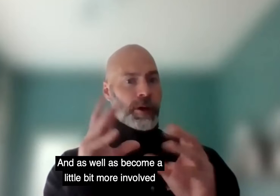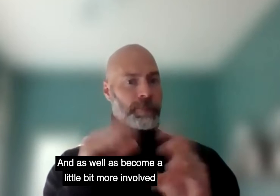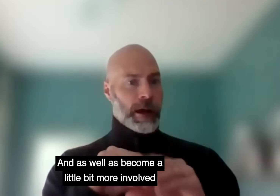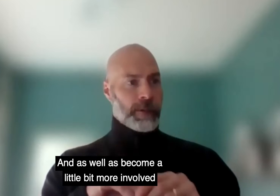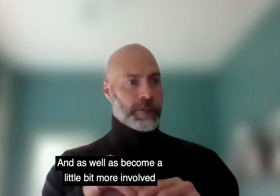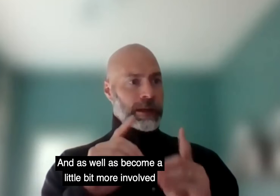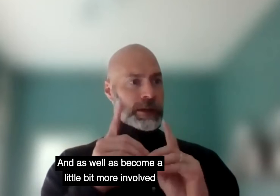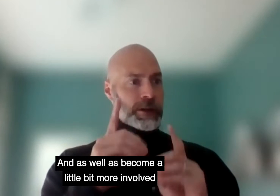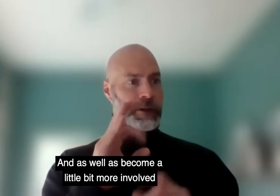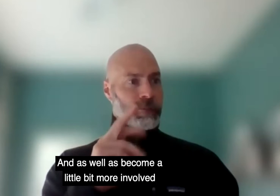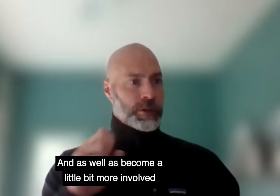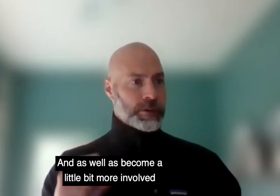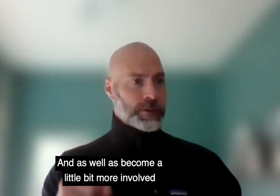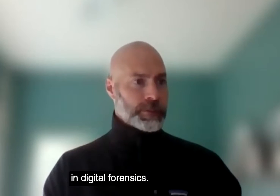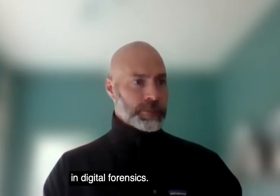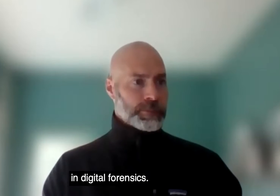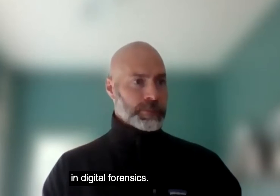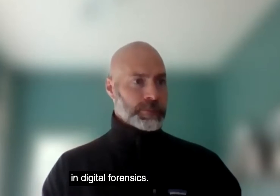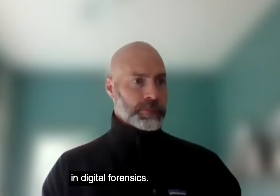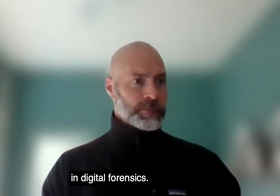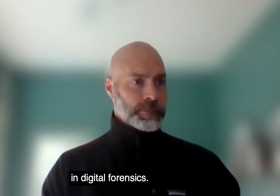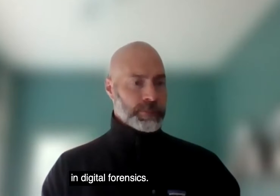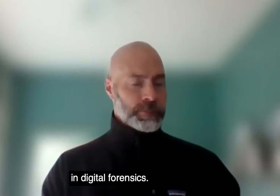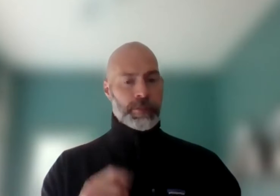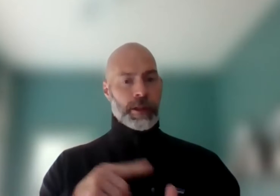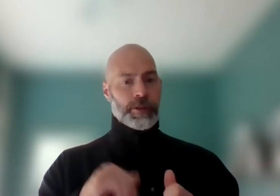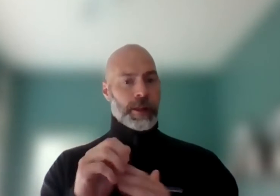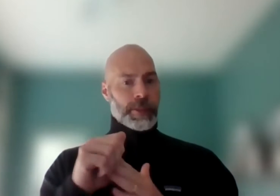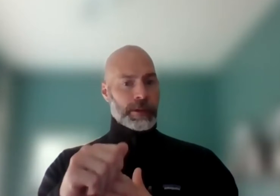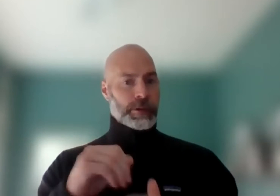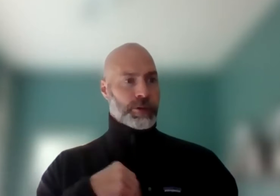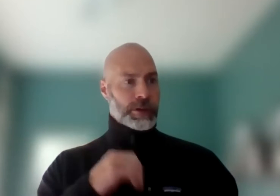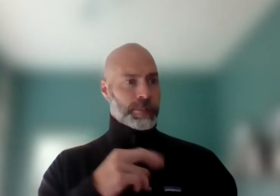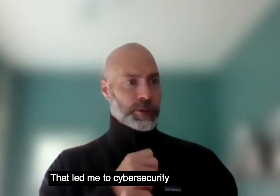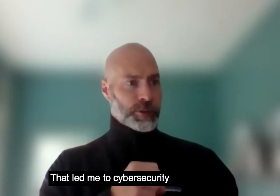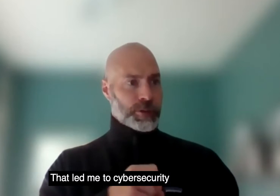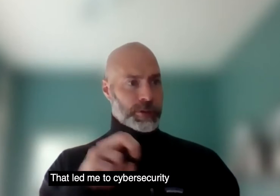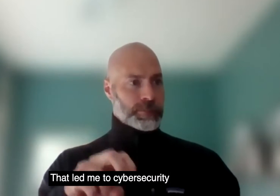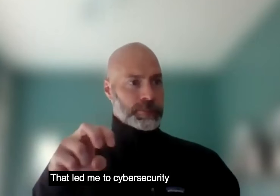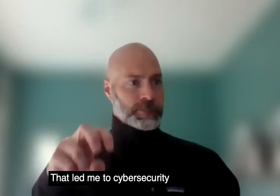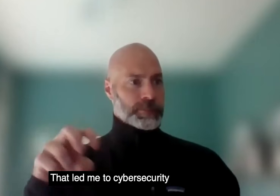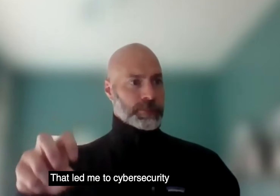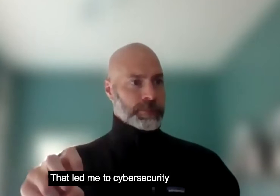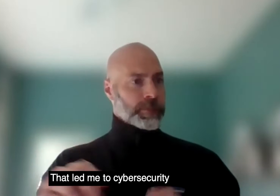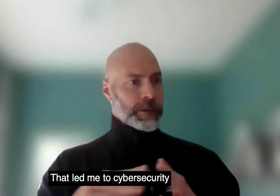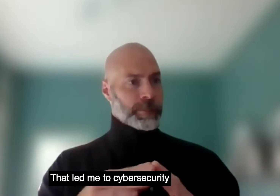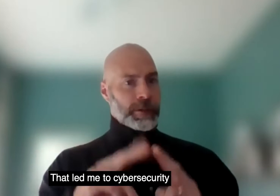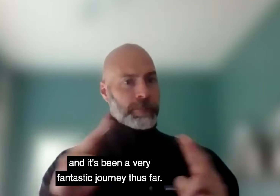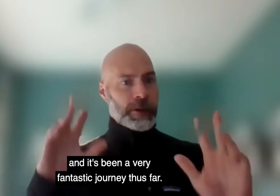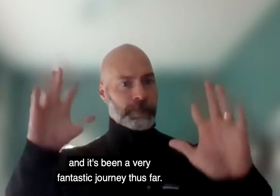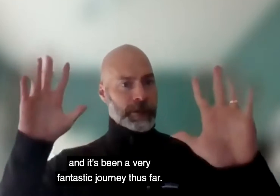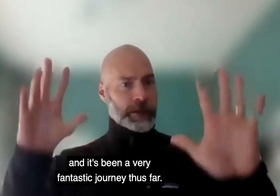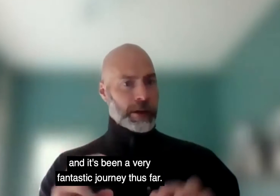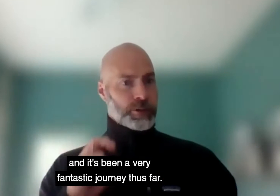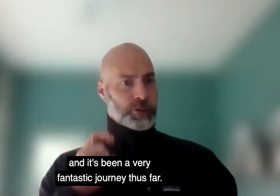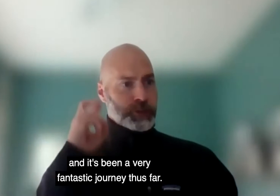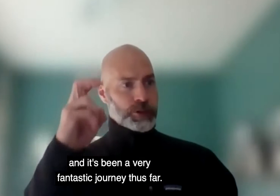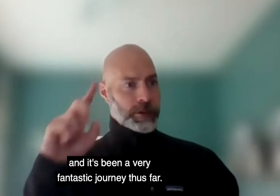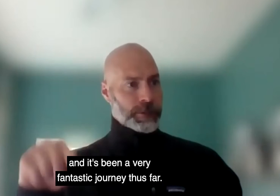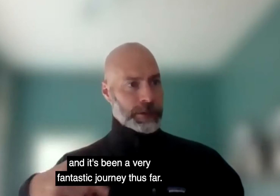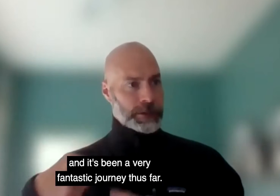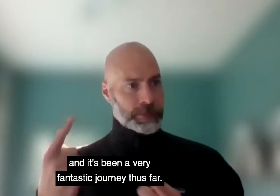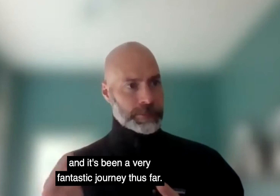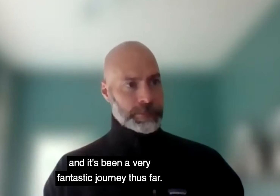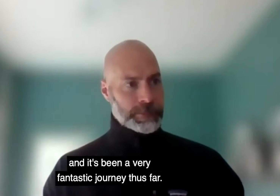and as well as become a little bit more involved in digital forensics. That led me to cybersecurity, and it's been a